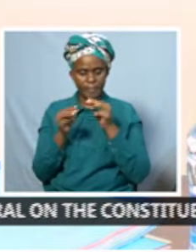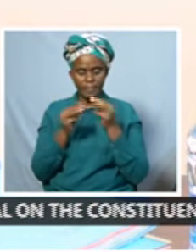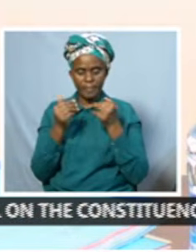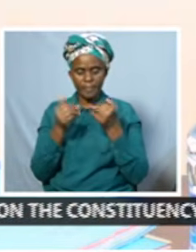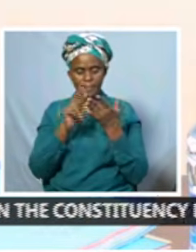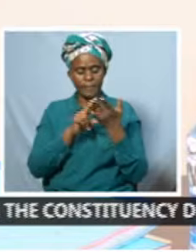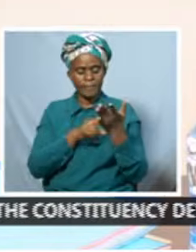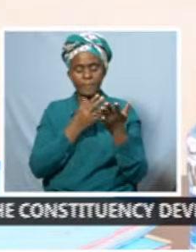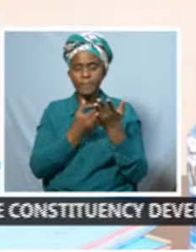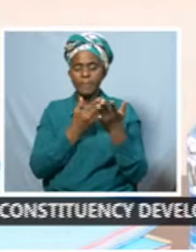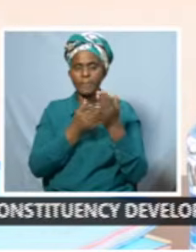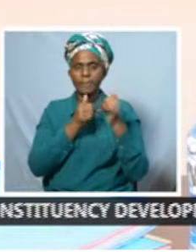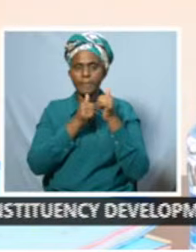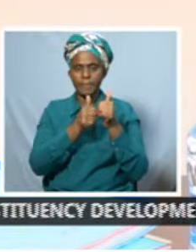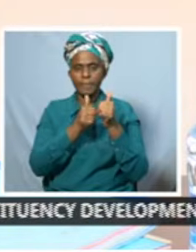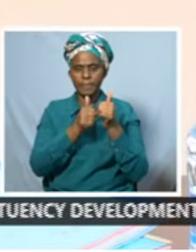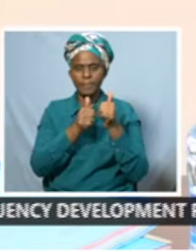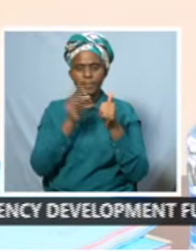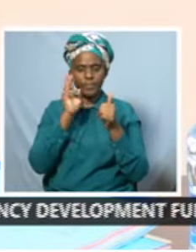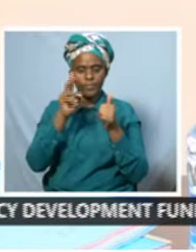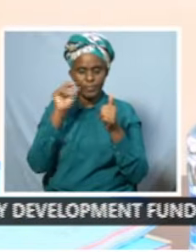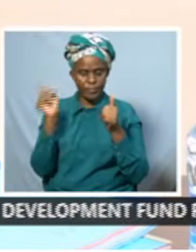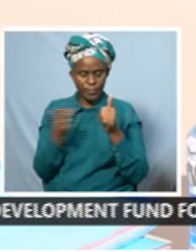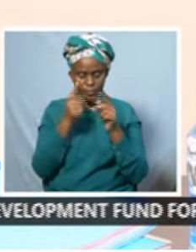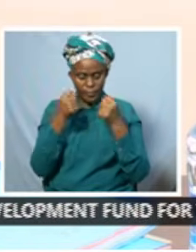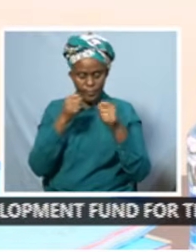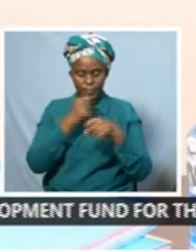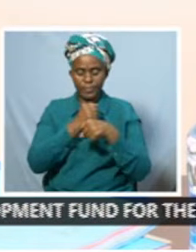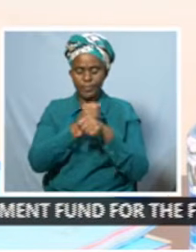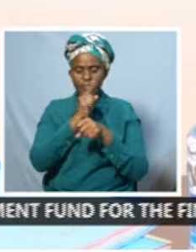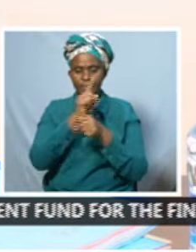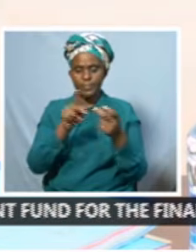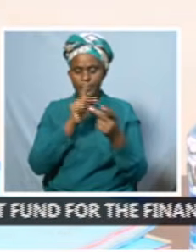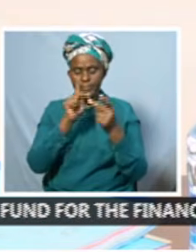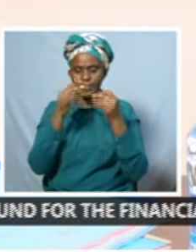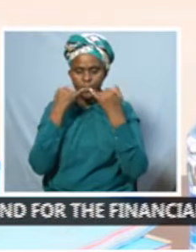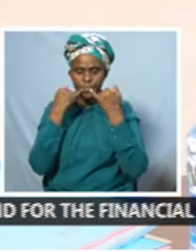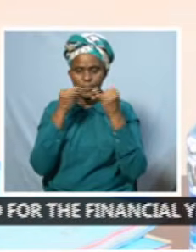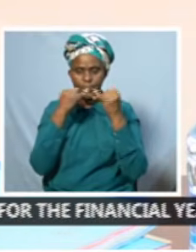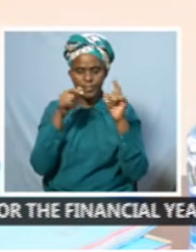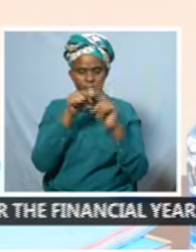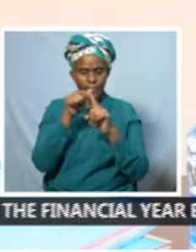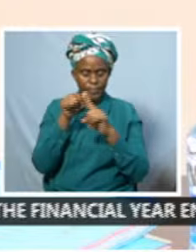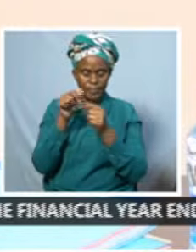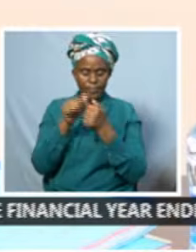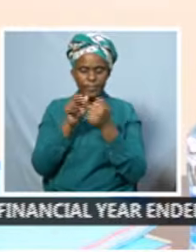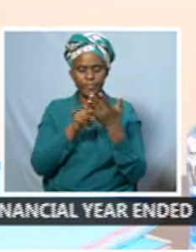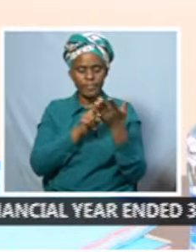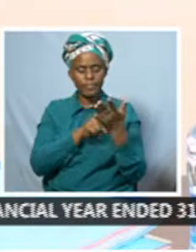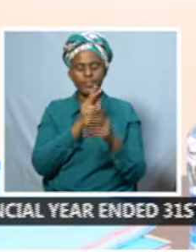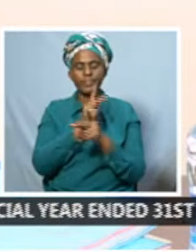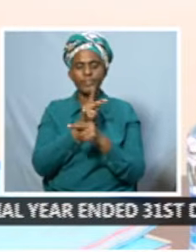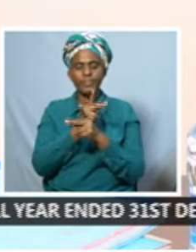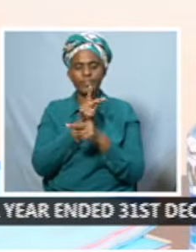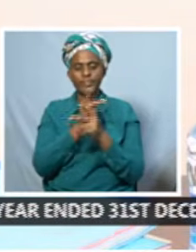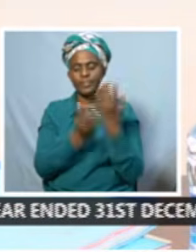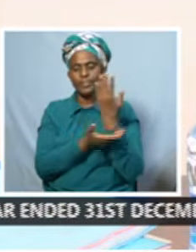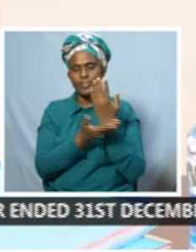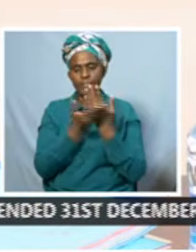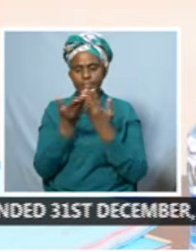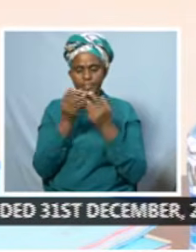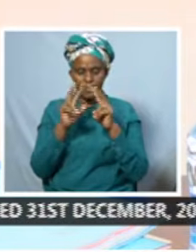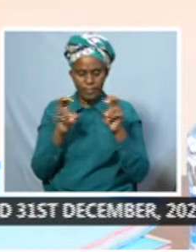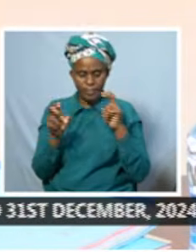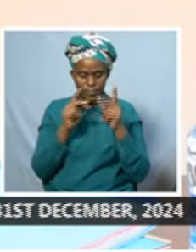wishes to report as follows. It will always endeavor to ensure accurate data capturing and record keeping, enhanced